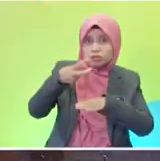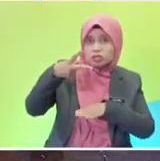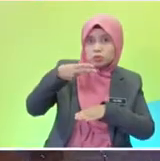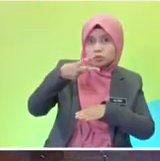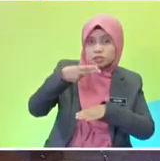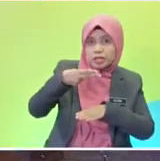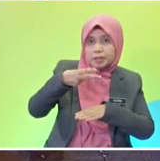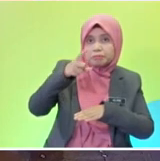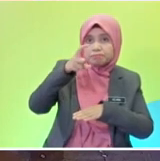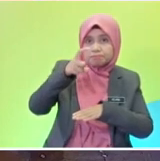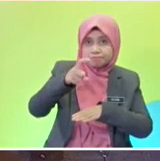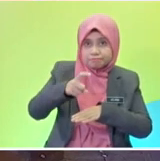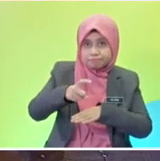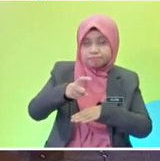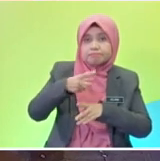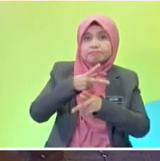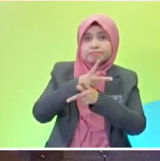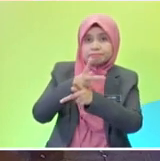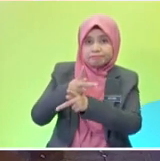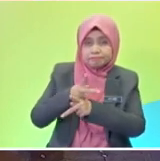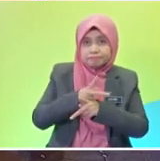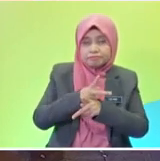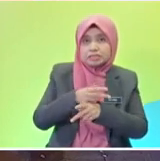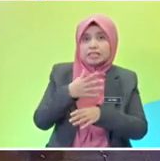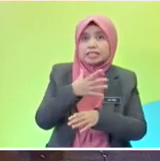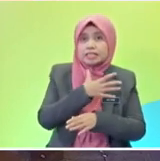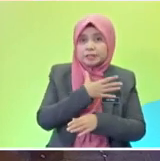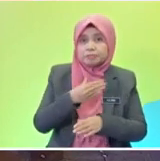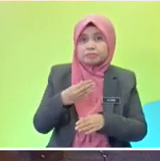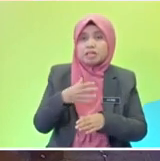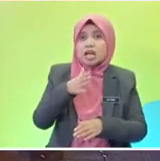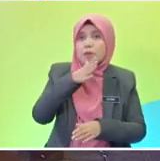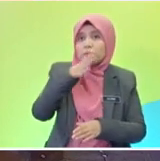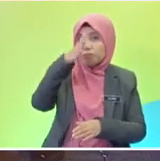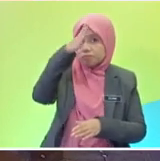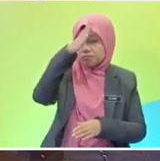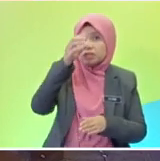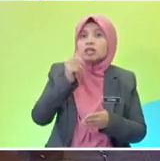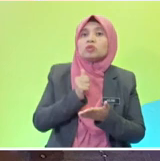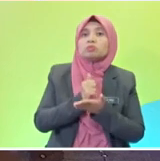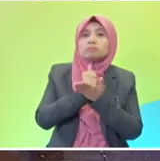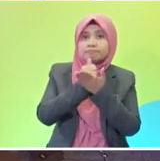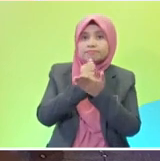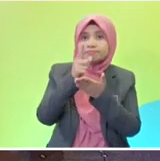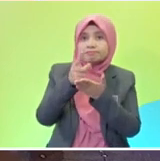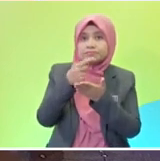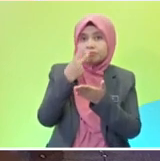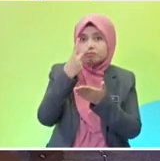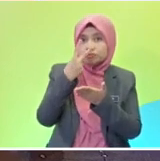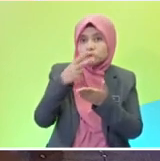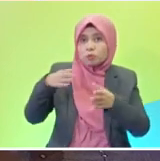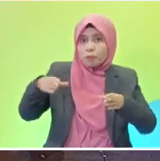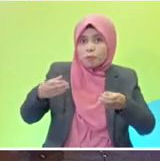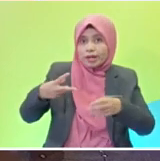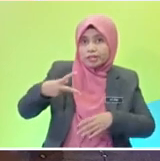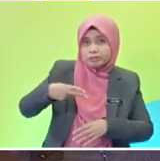are under supervision or watch with your parents. Ah, you can also ask your elder brother or elder